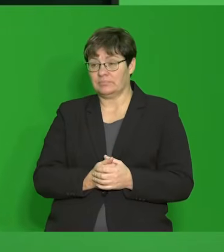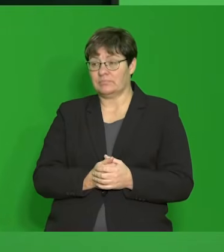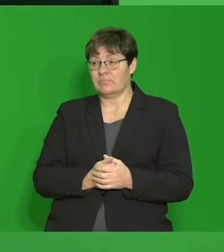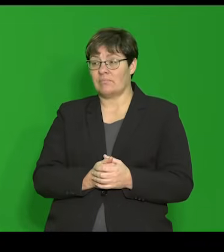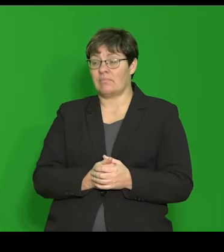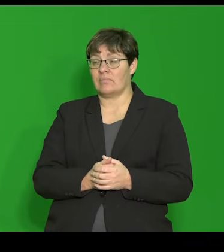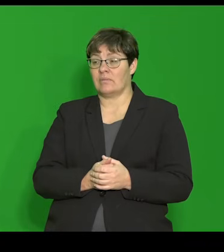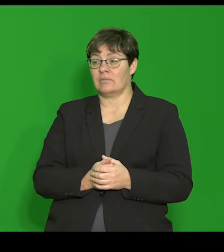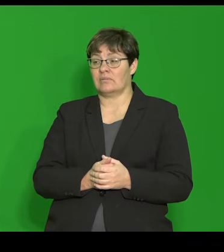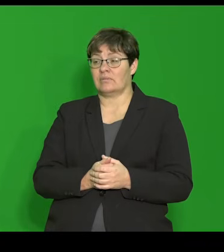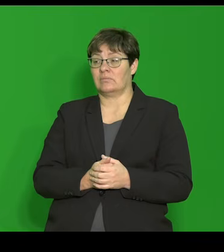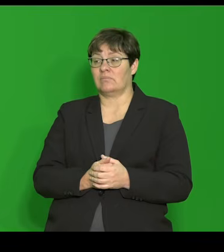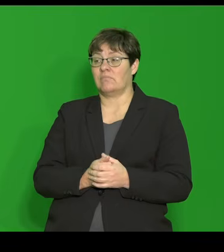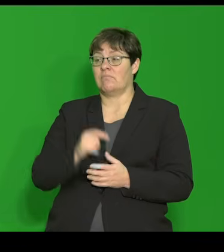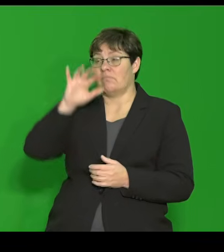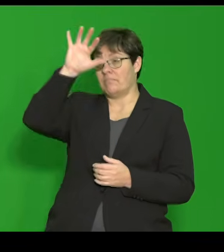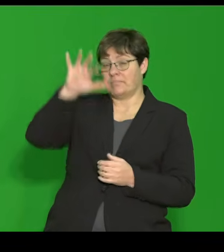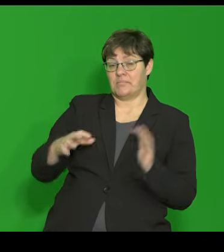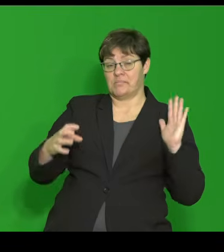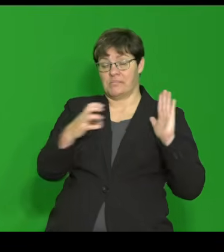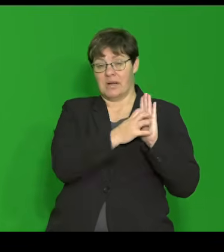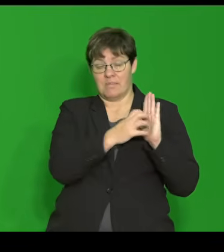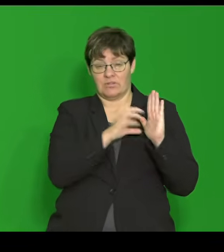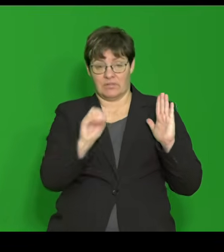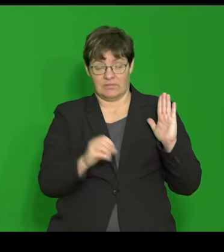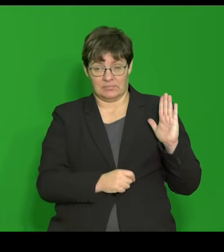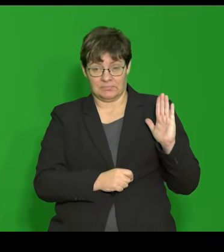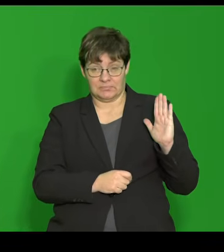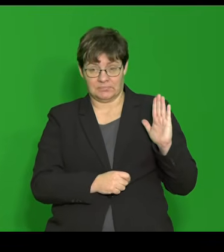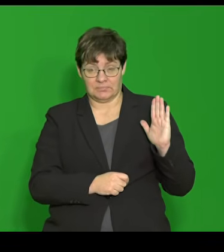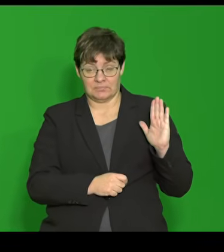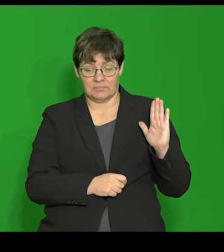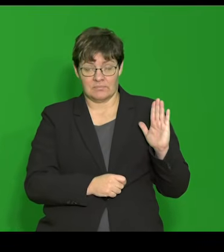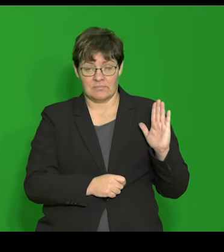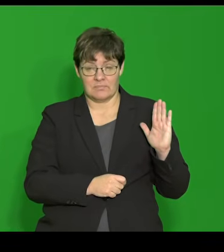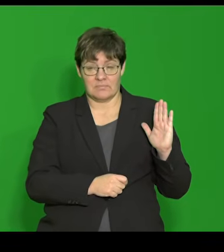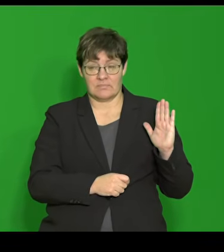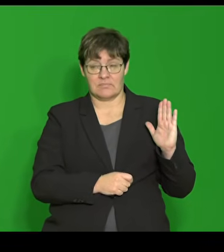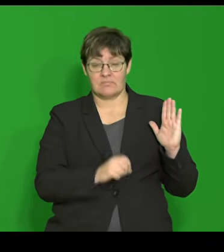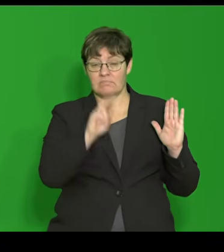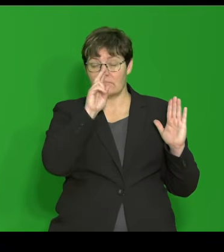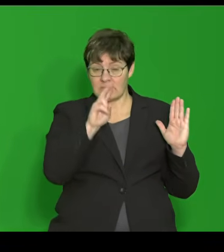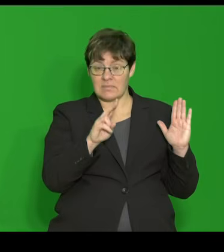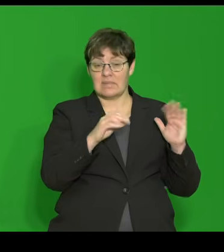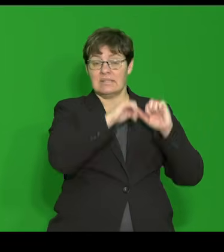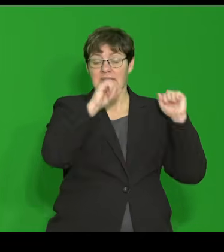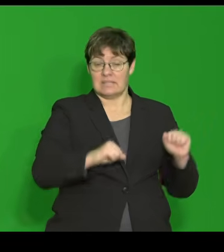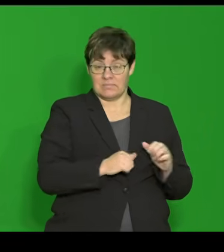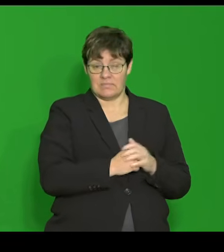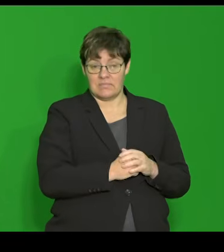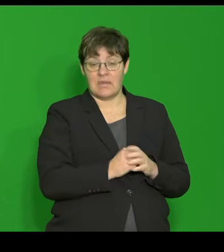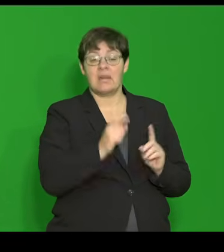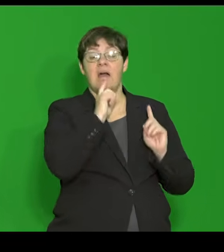at. So the question refers to the following image that I've got here up on the board. Study the diagram